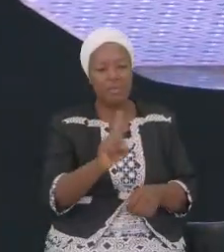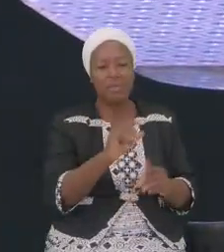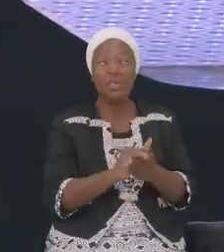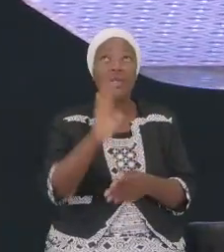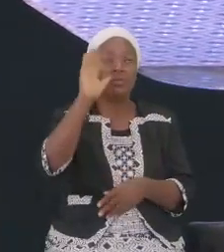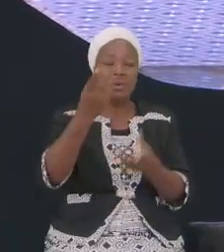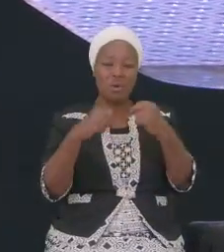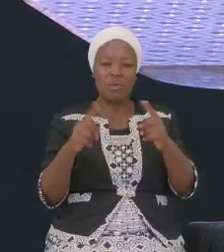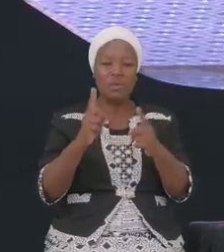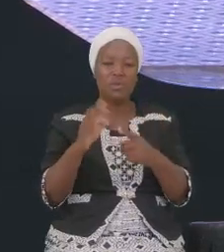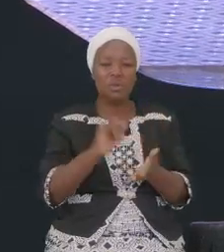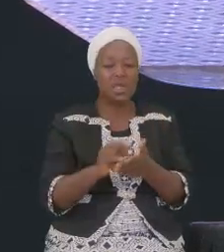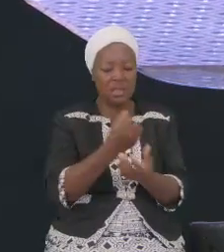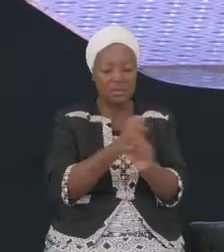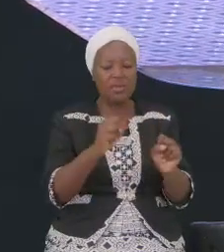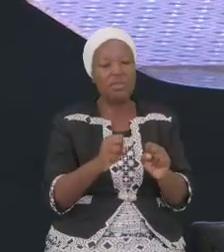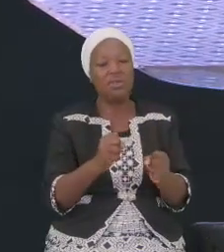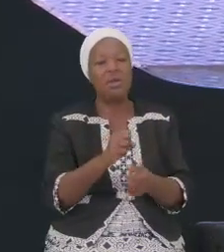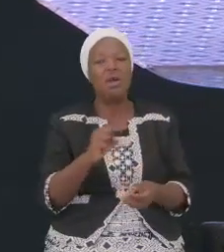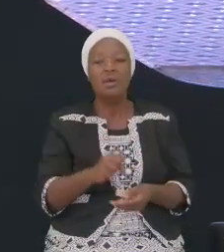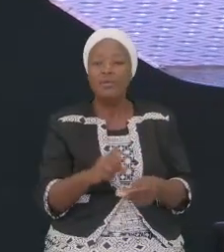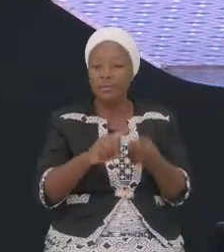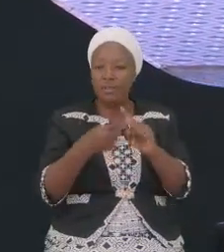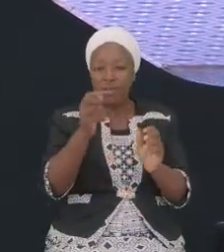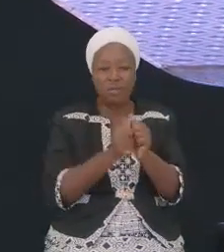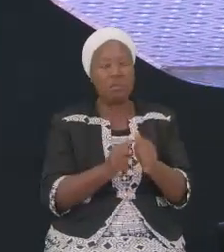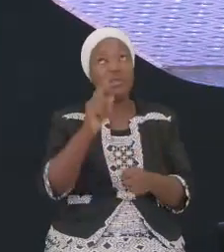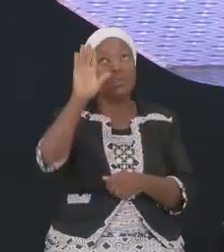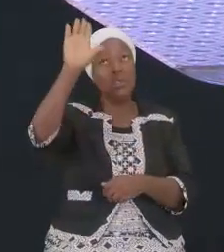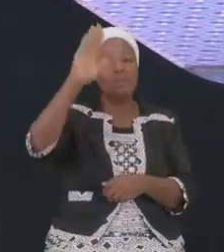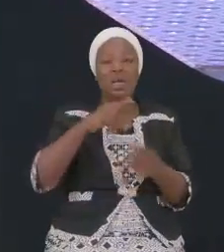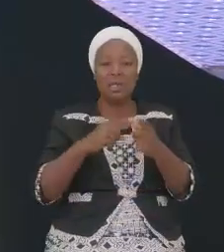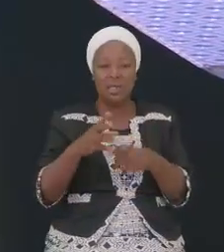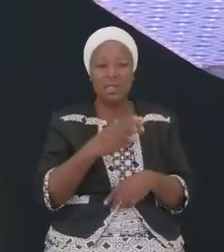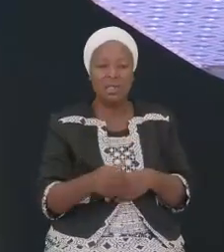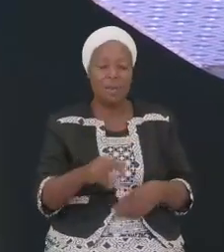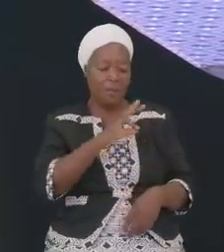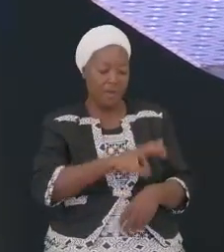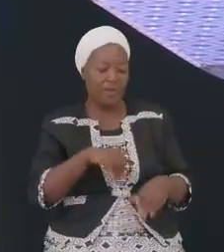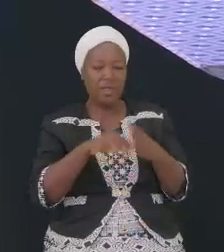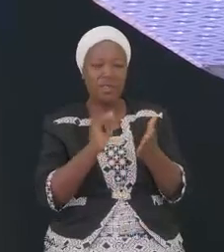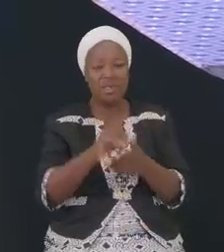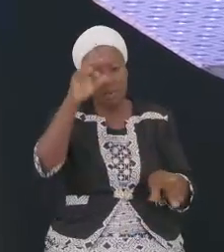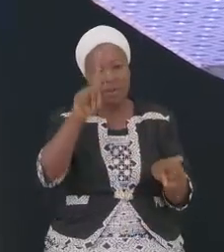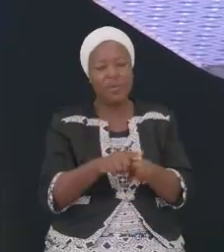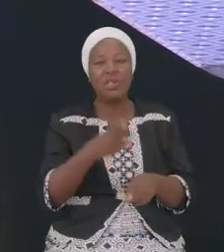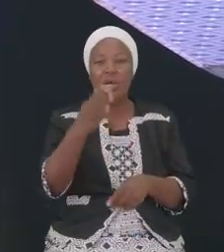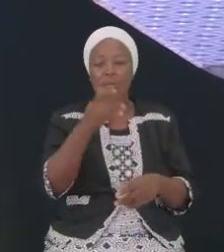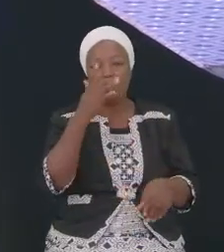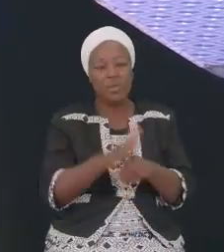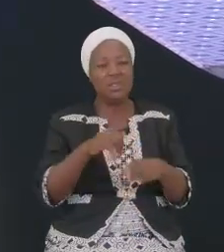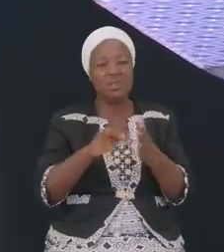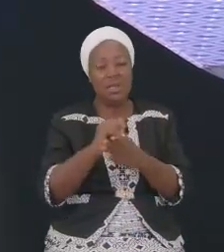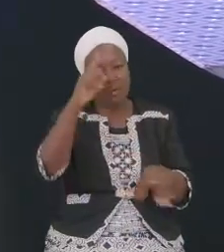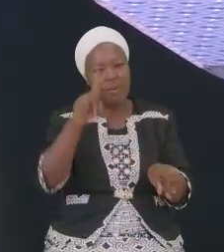into redemptive relationship with him. And there are benefits in that covenant. There are promises in that